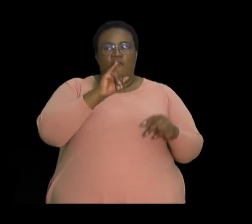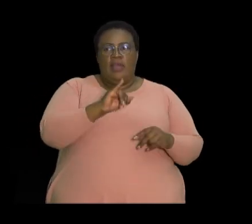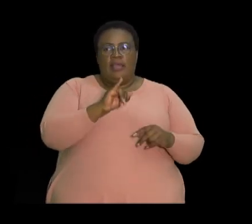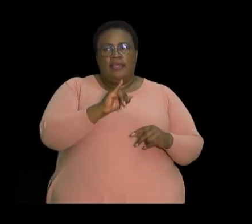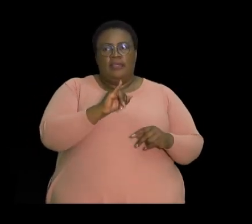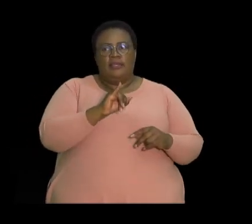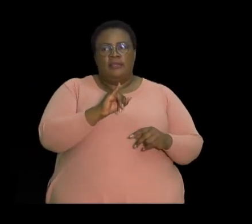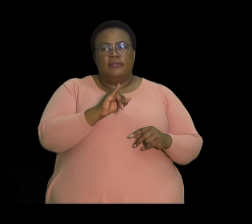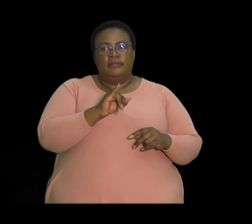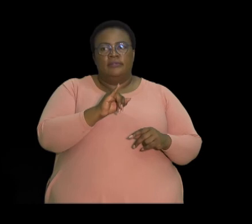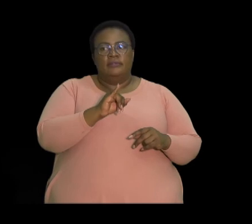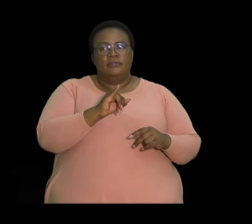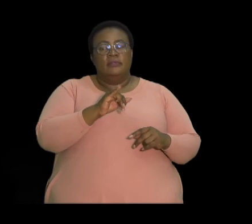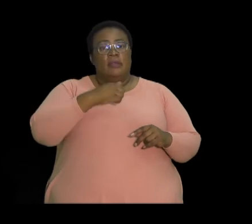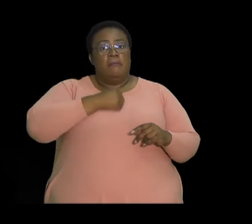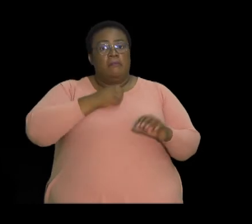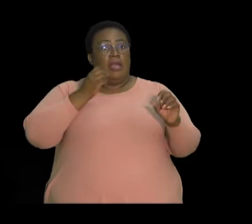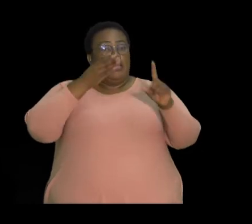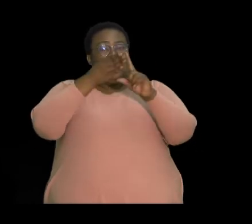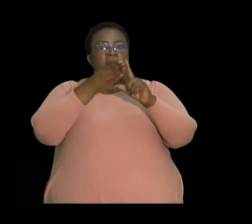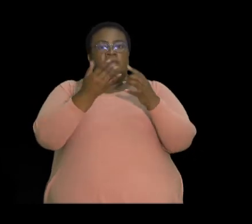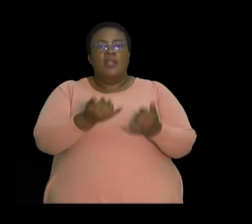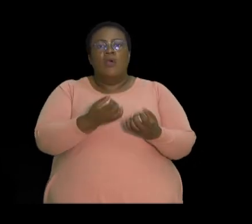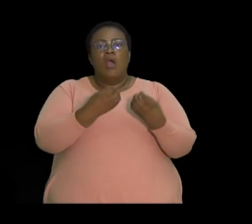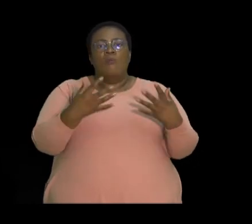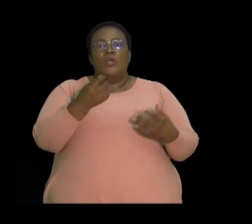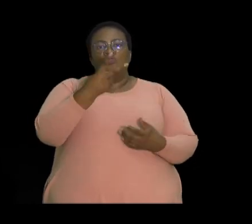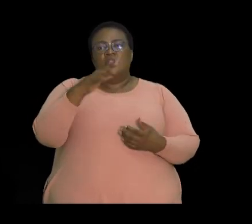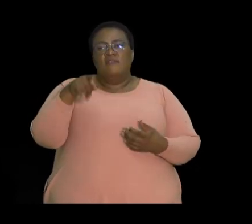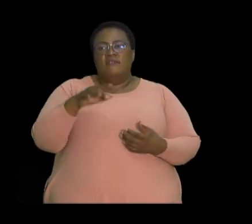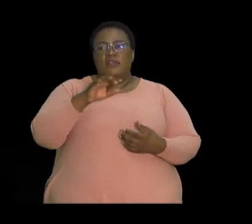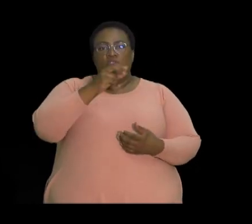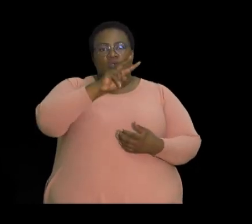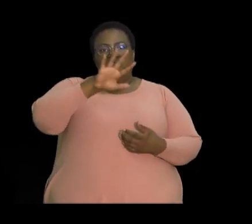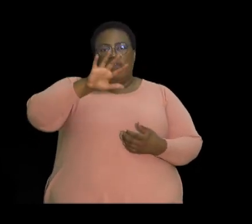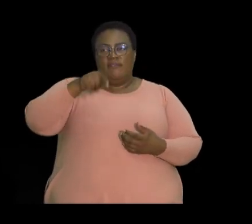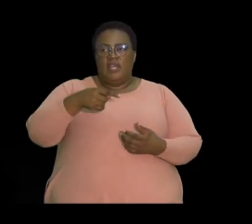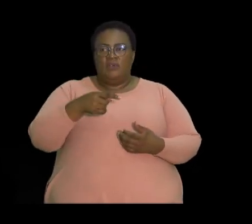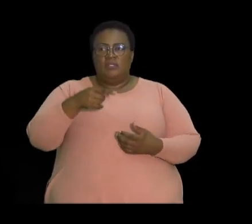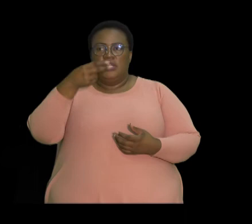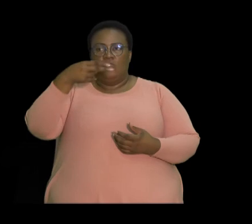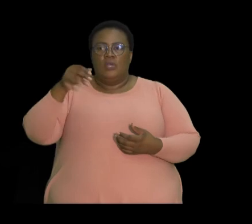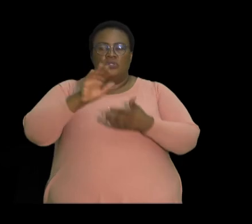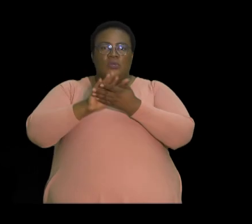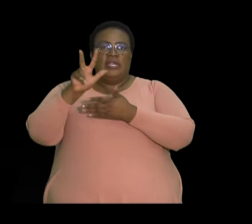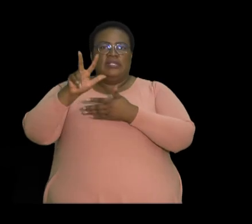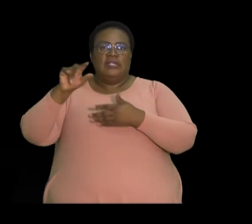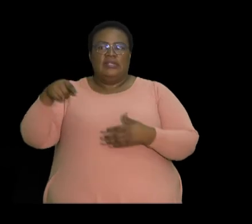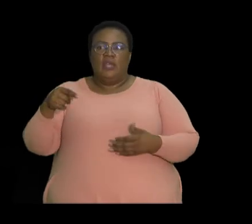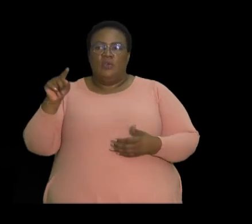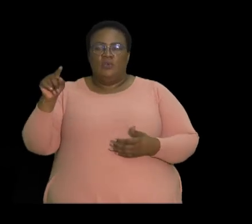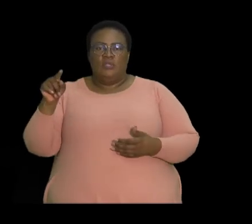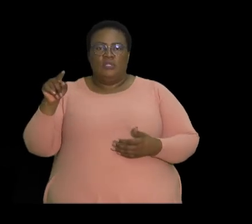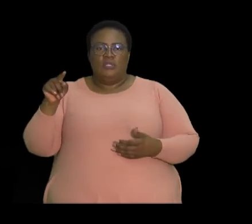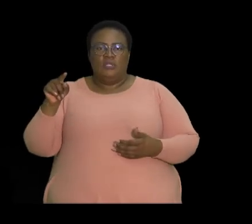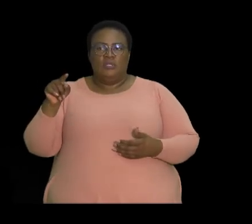I there. And then my A we know is 25,000 is equals to